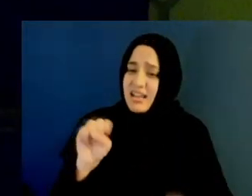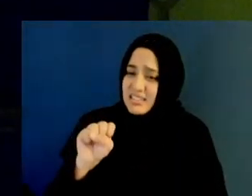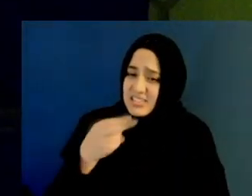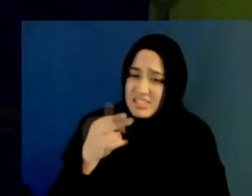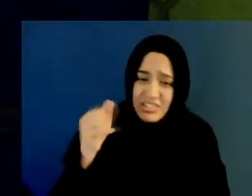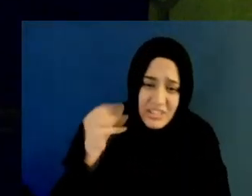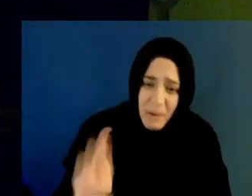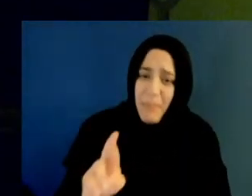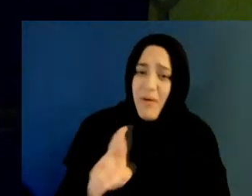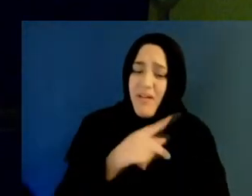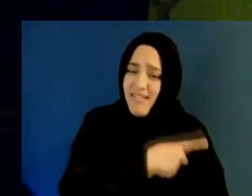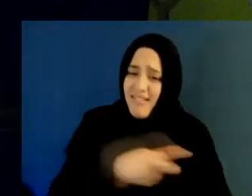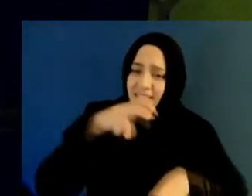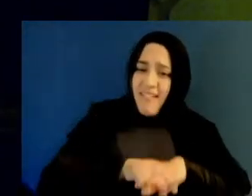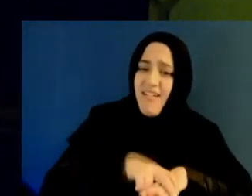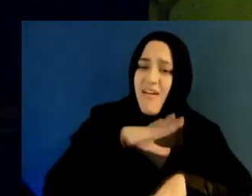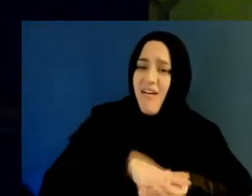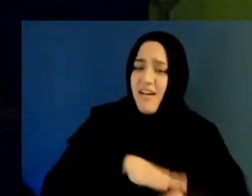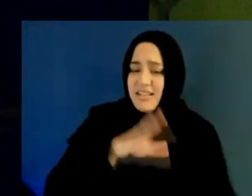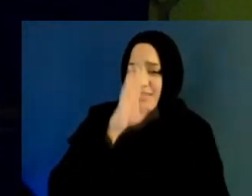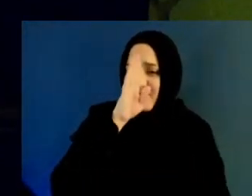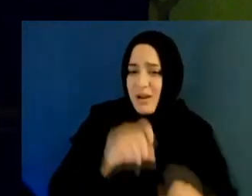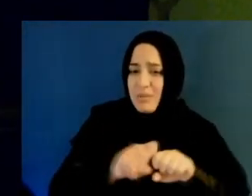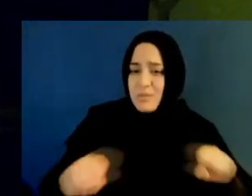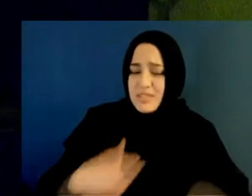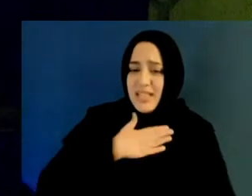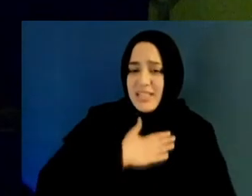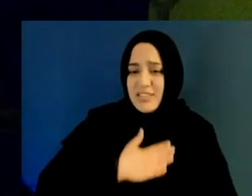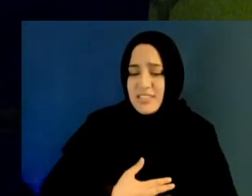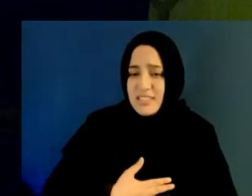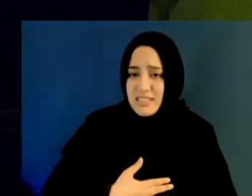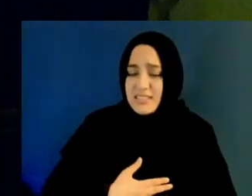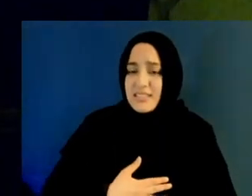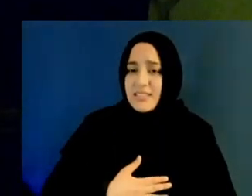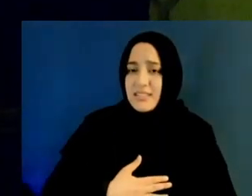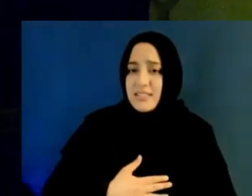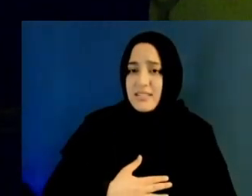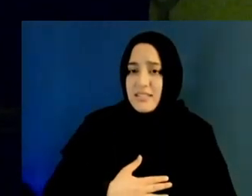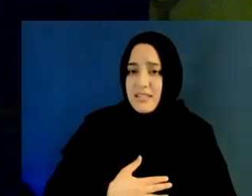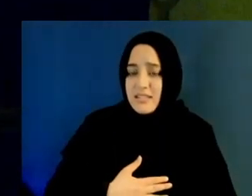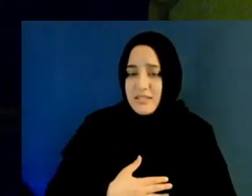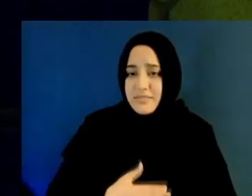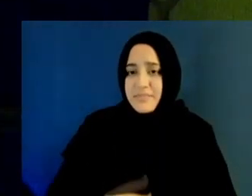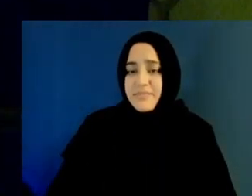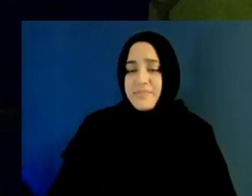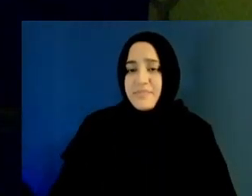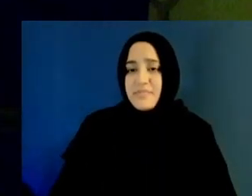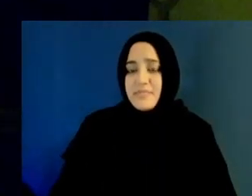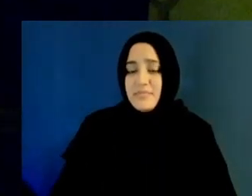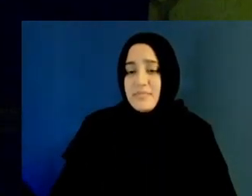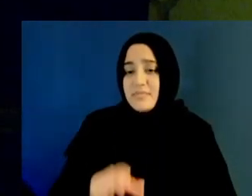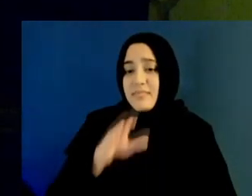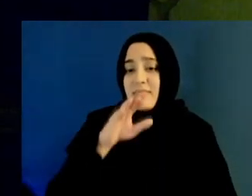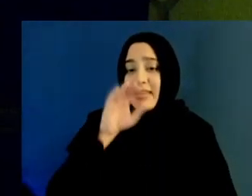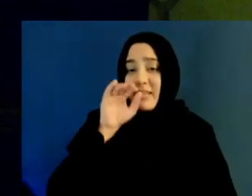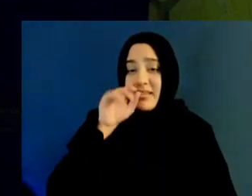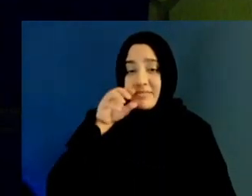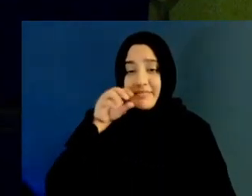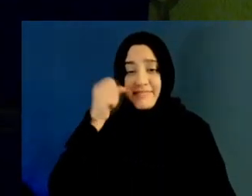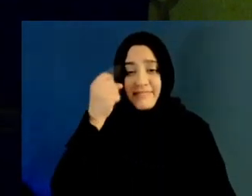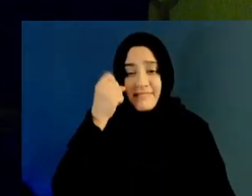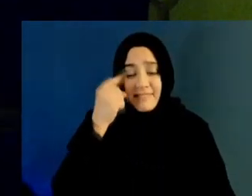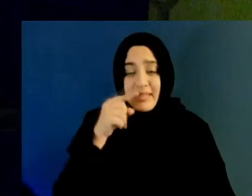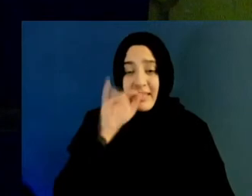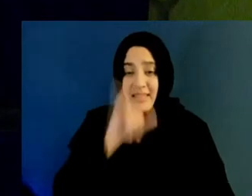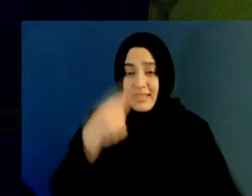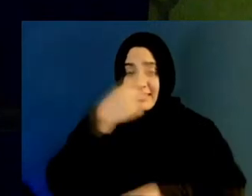of Hussein. From the corner of his eye, Imam al-Hussein looks towards the Khaymaga. He